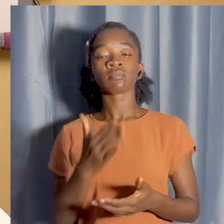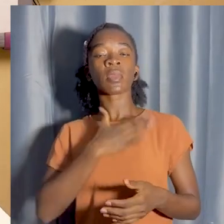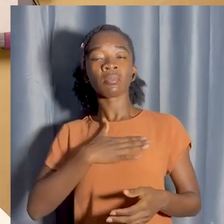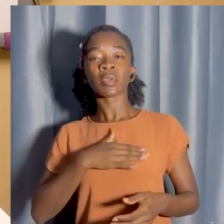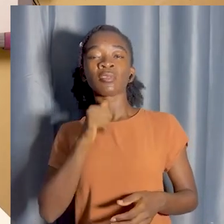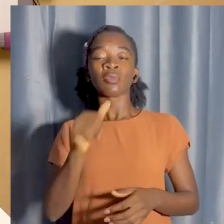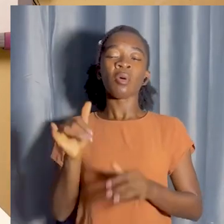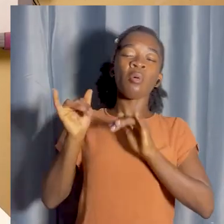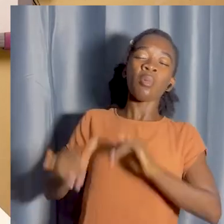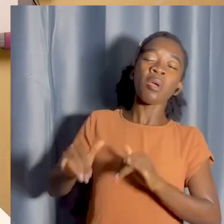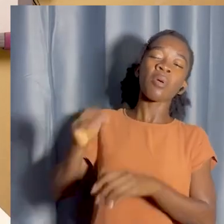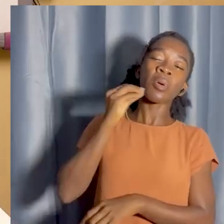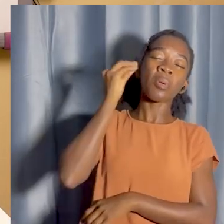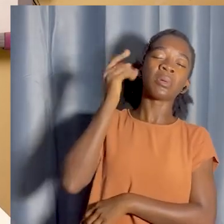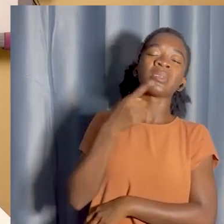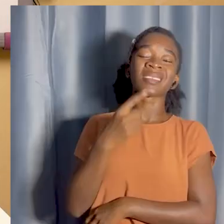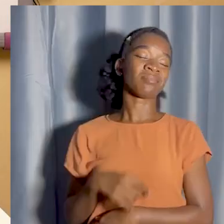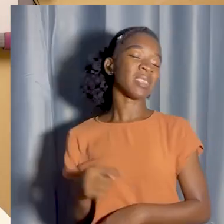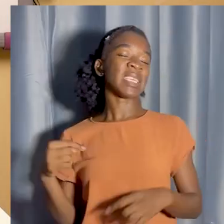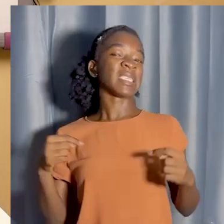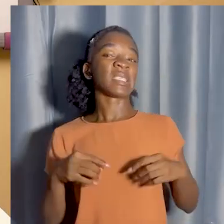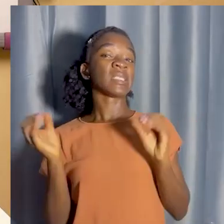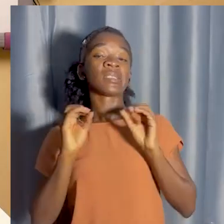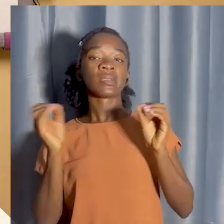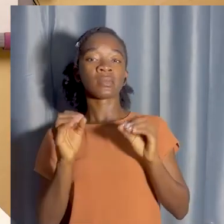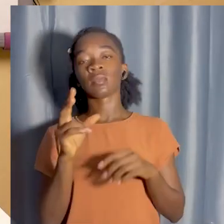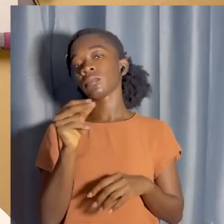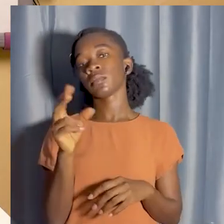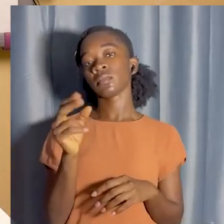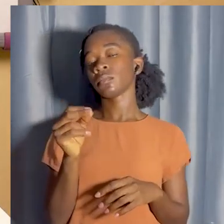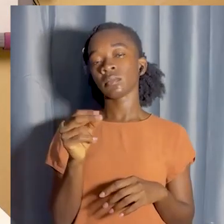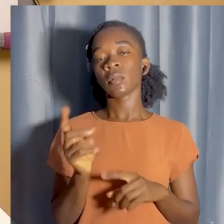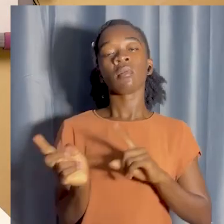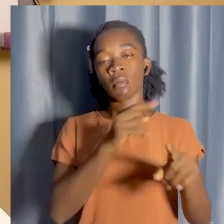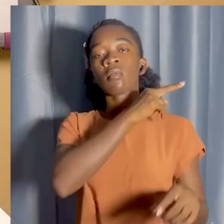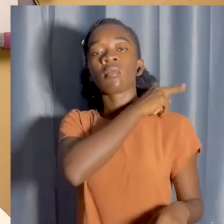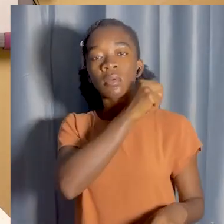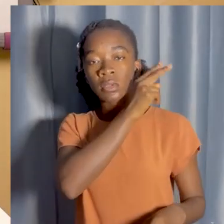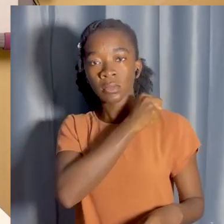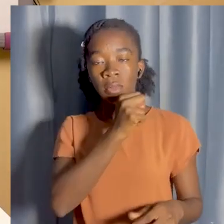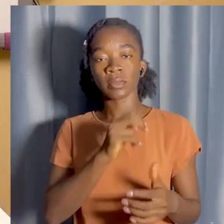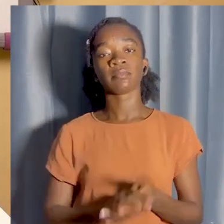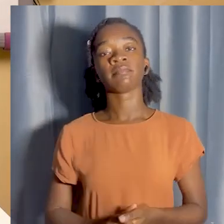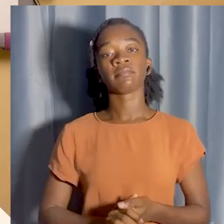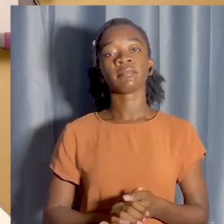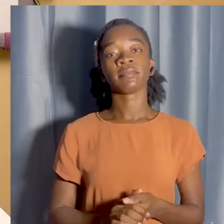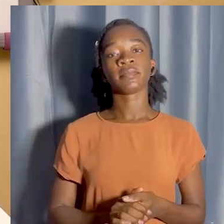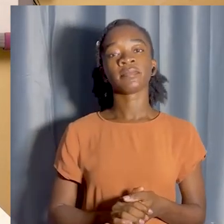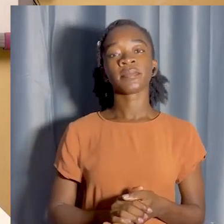home and decide for yourself, this is nothing. Let somebody look at it, and indeed, if it's nothing, then that's all well and good. All right,